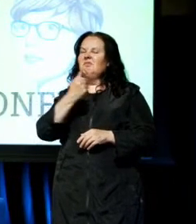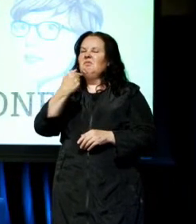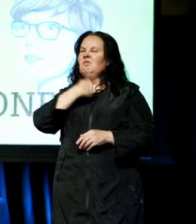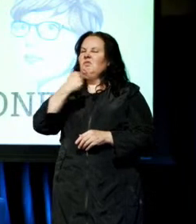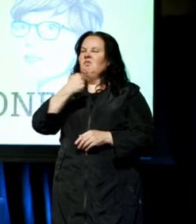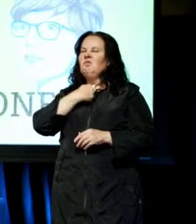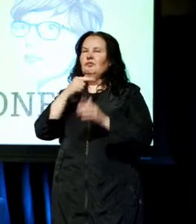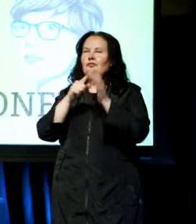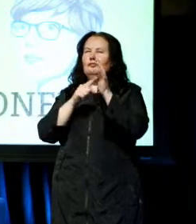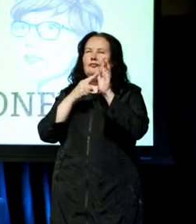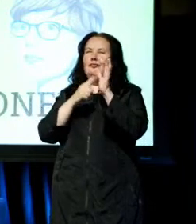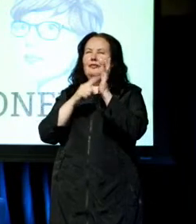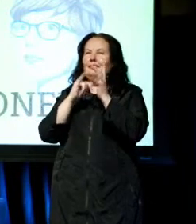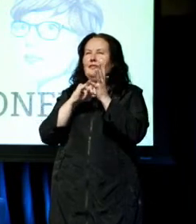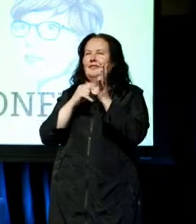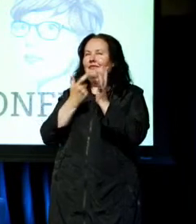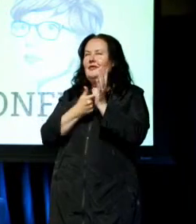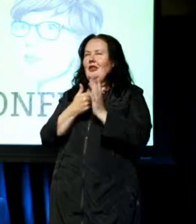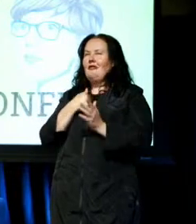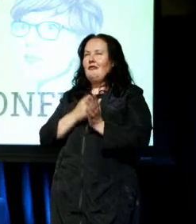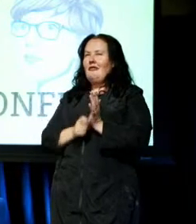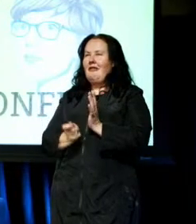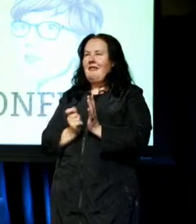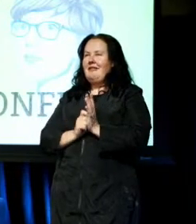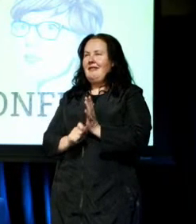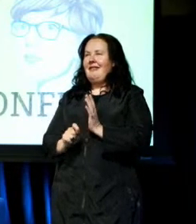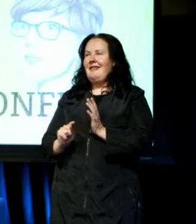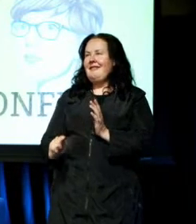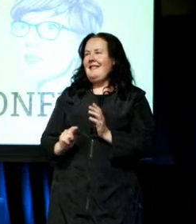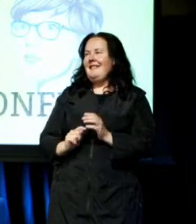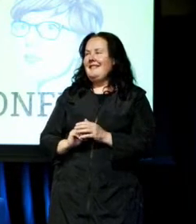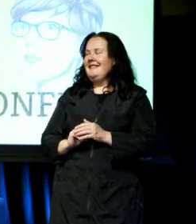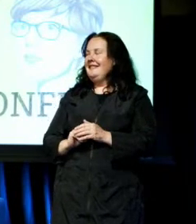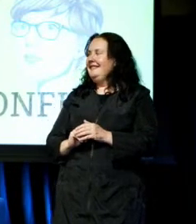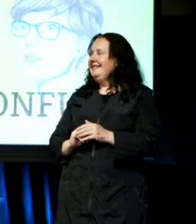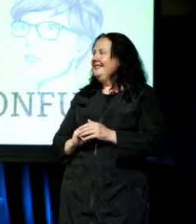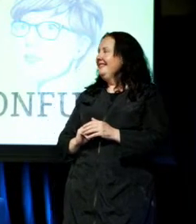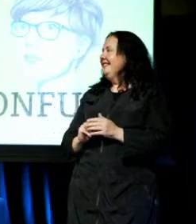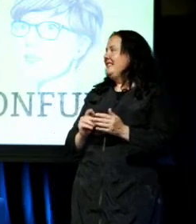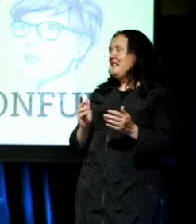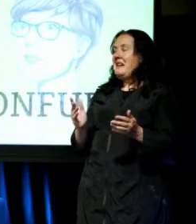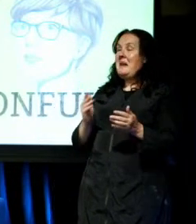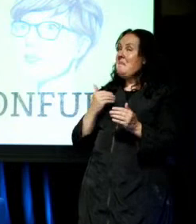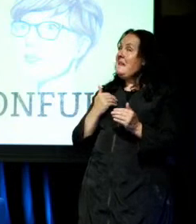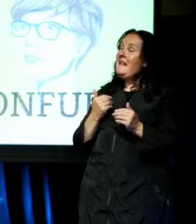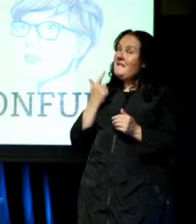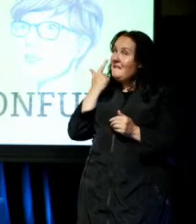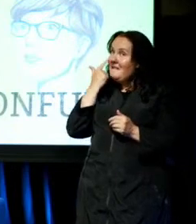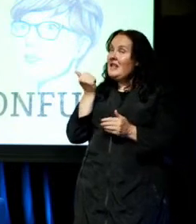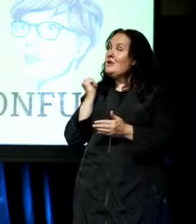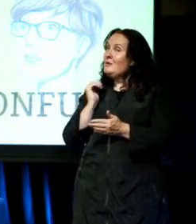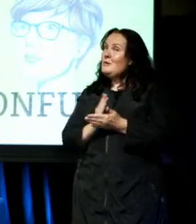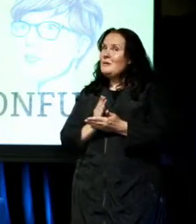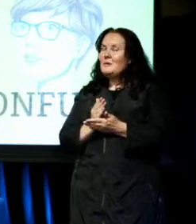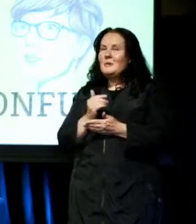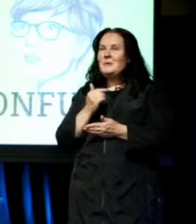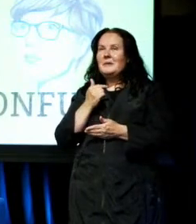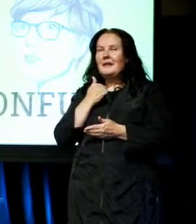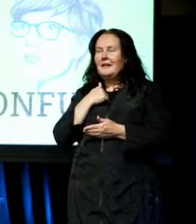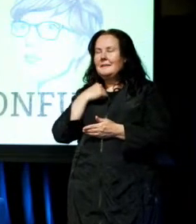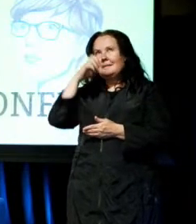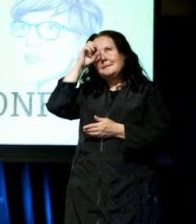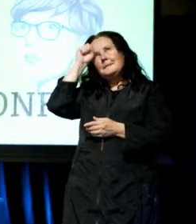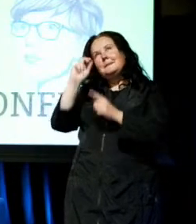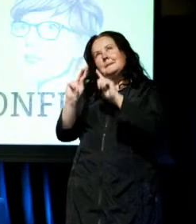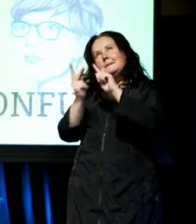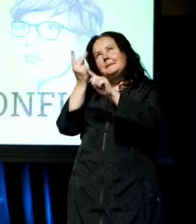I wrote that. The American in me. I'm so sorry, I'm unstoppable. Not to, I'm fairly certain. I mean, in the writer's room, everything's,